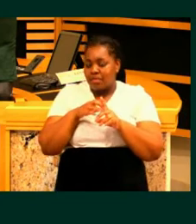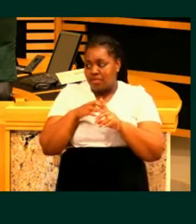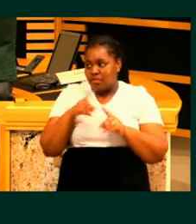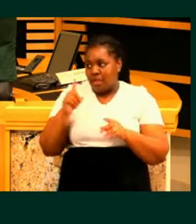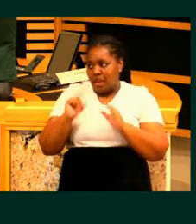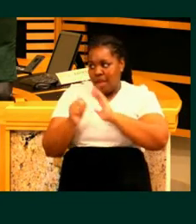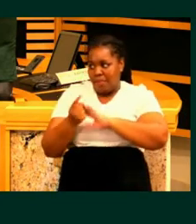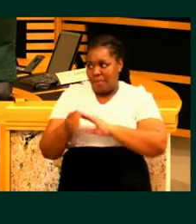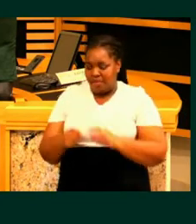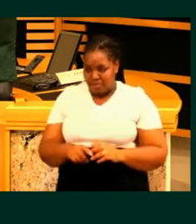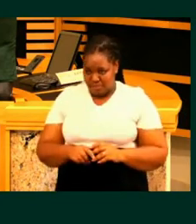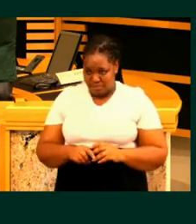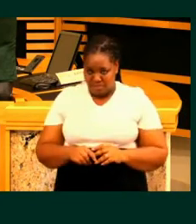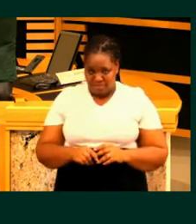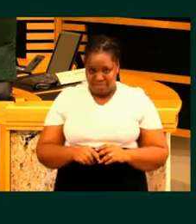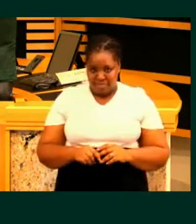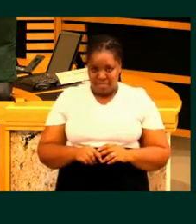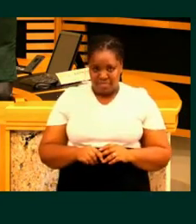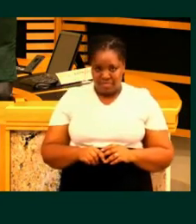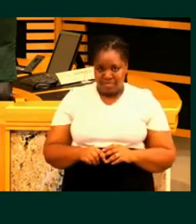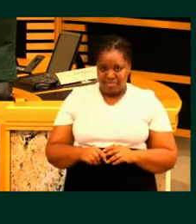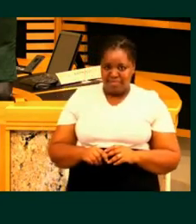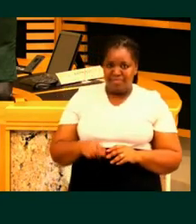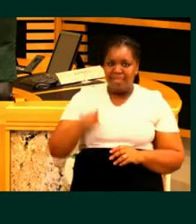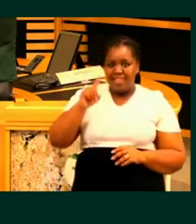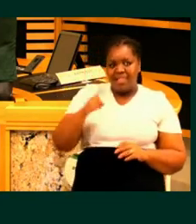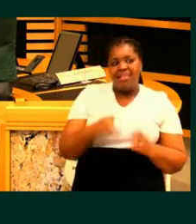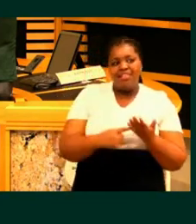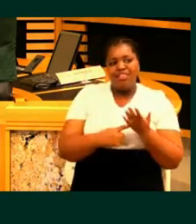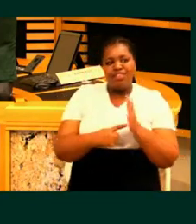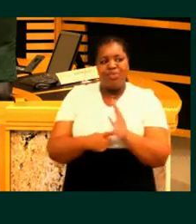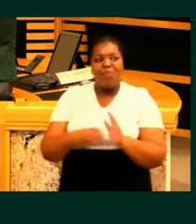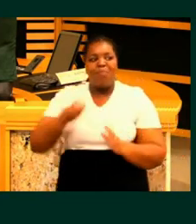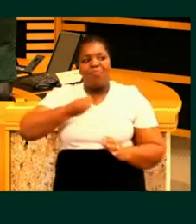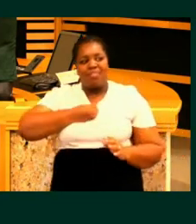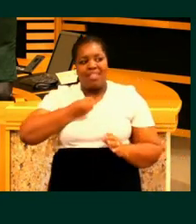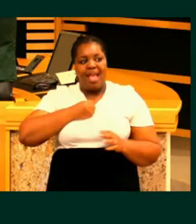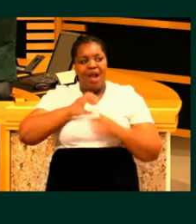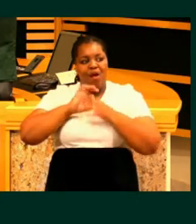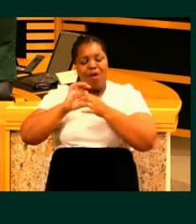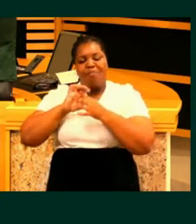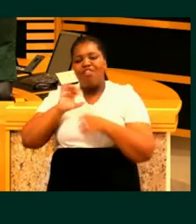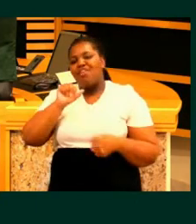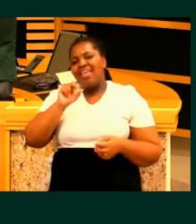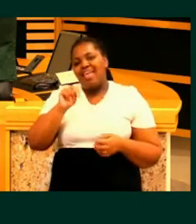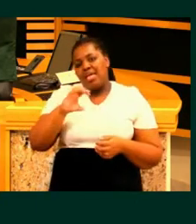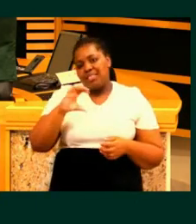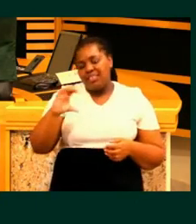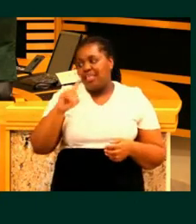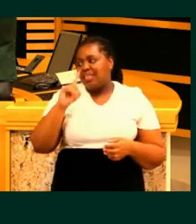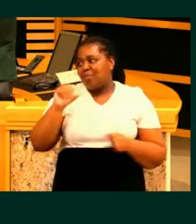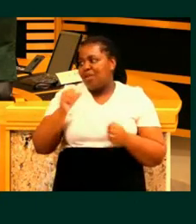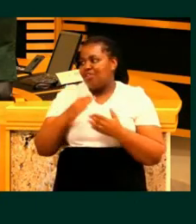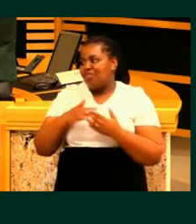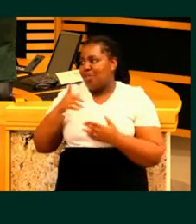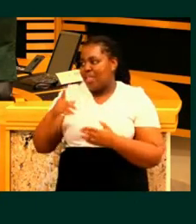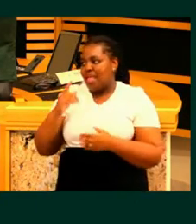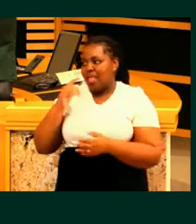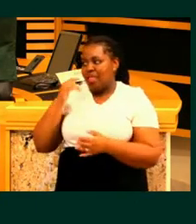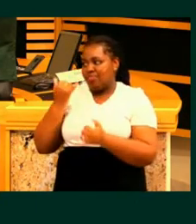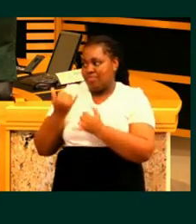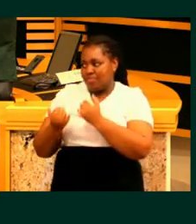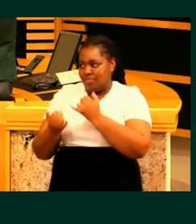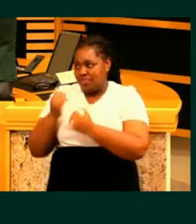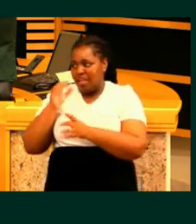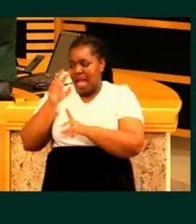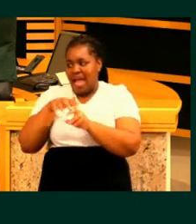femicide honorable speaker this demonstrates the uning commitment of the NC in combating sexual harassment and